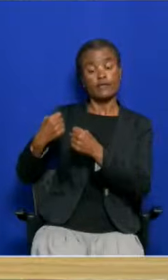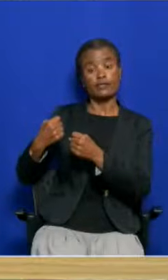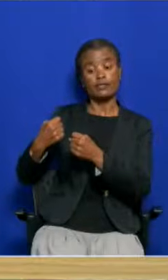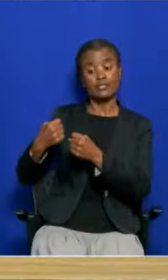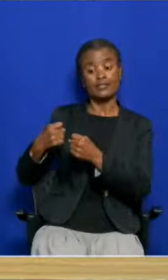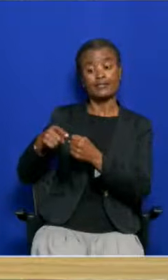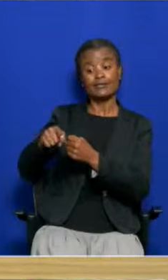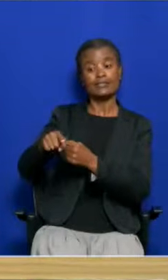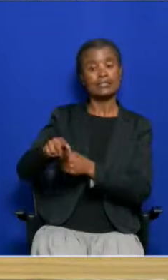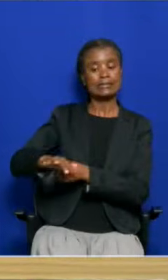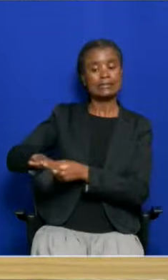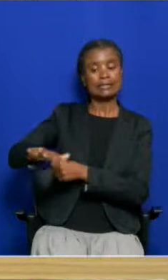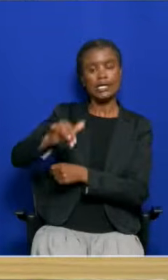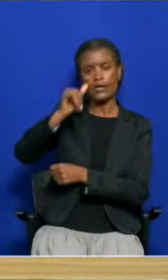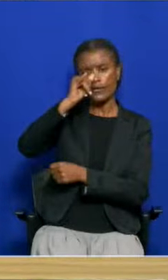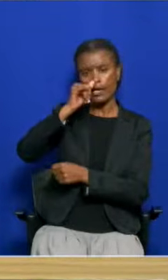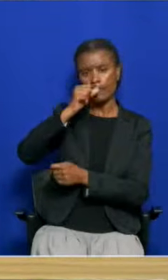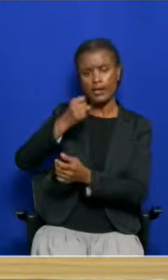crime that was committed there